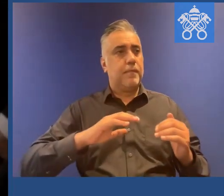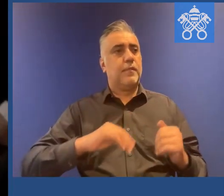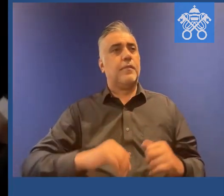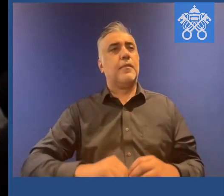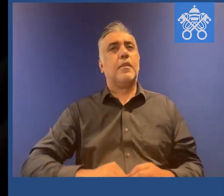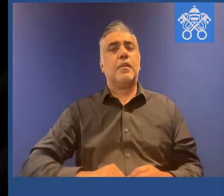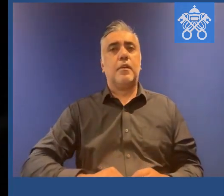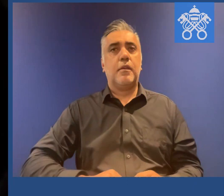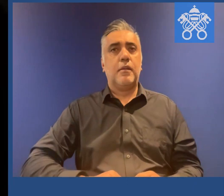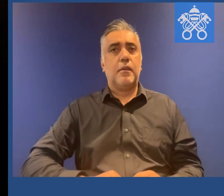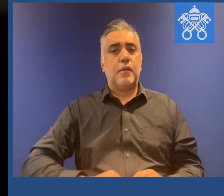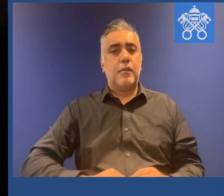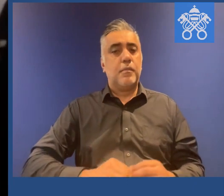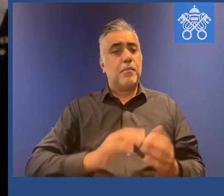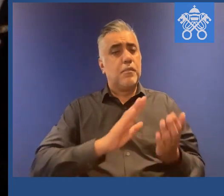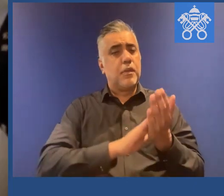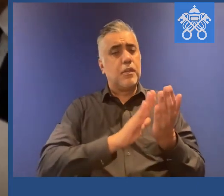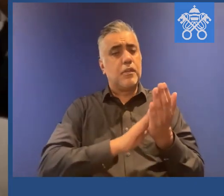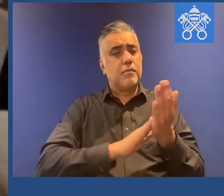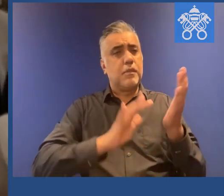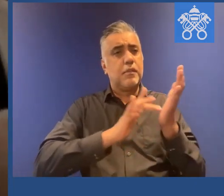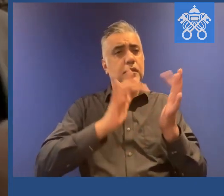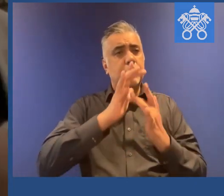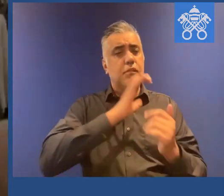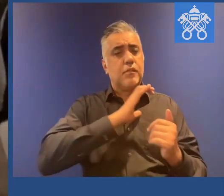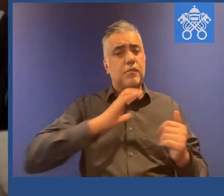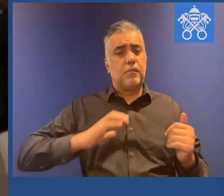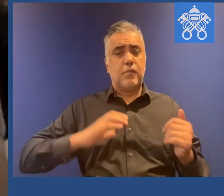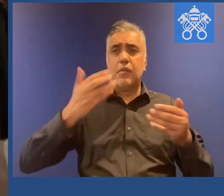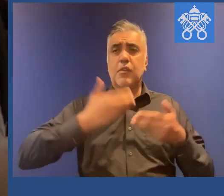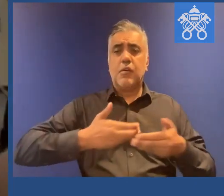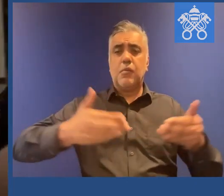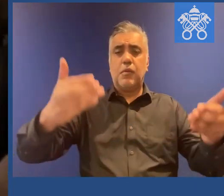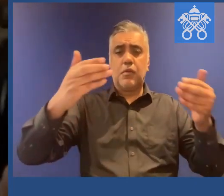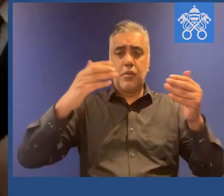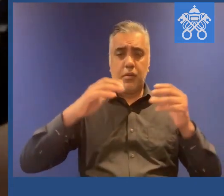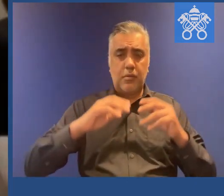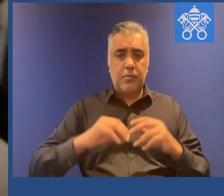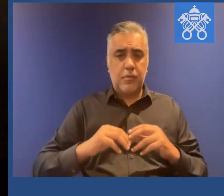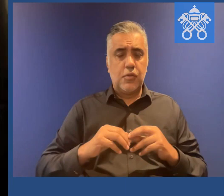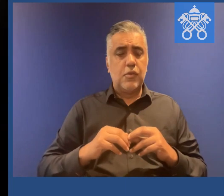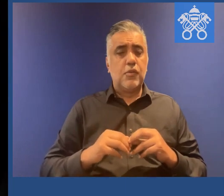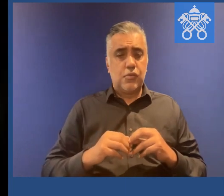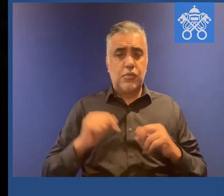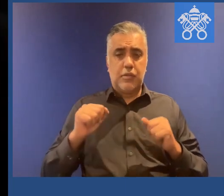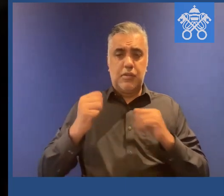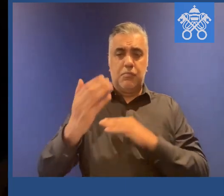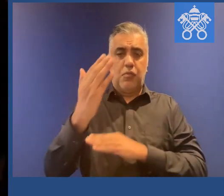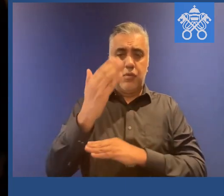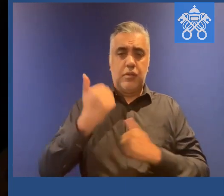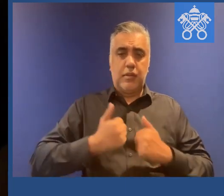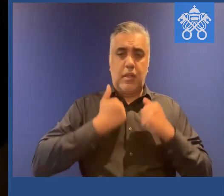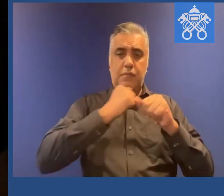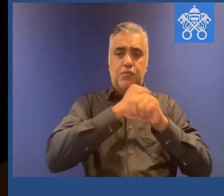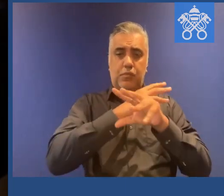Laudetur Jesus Christus. Praise be Jesus Christ, and welcome to this morning's